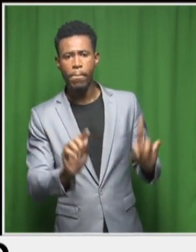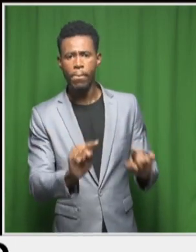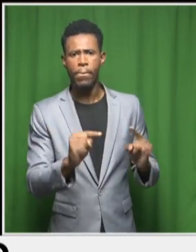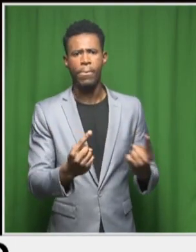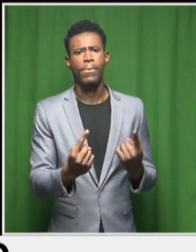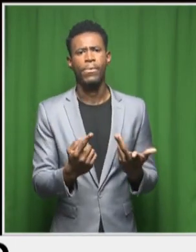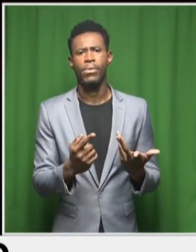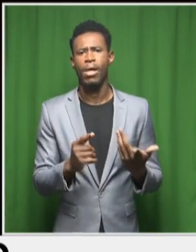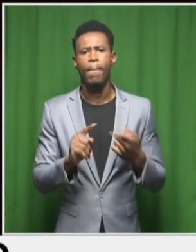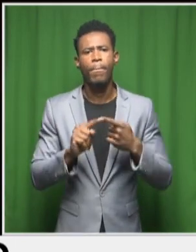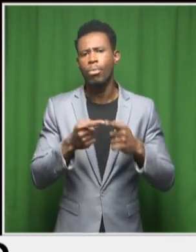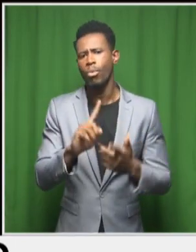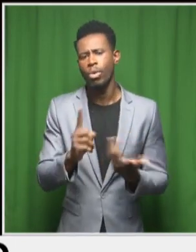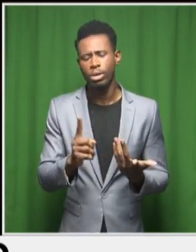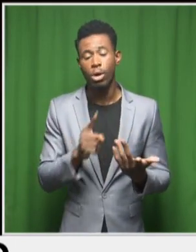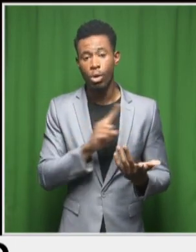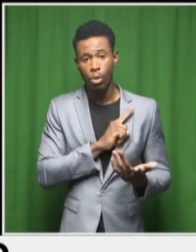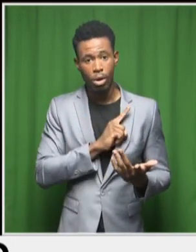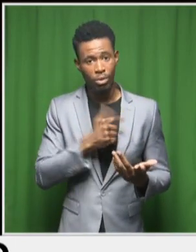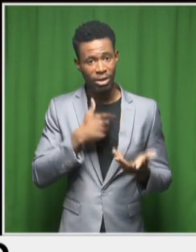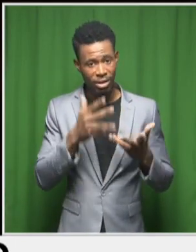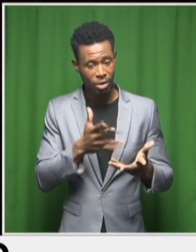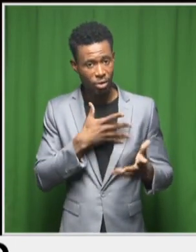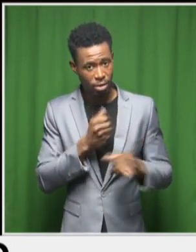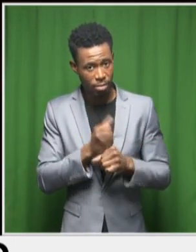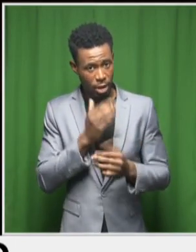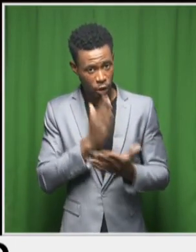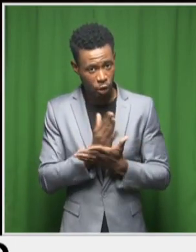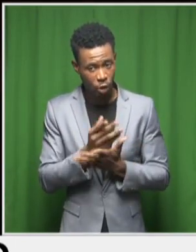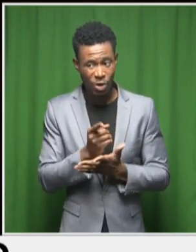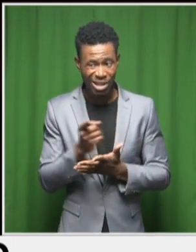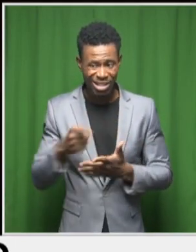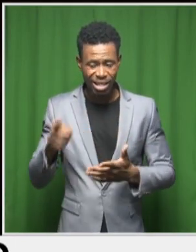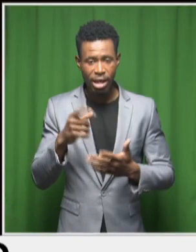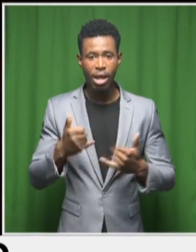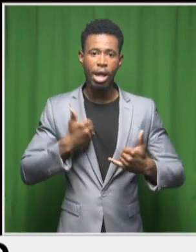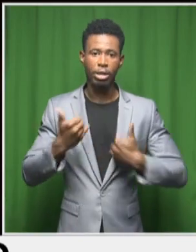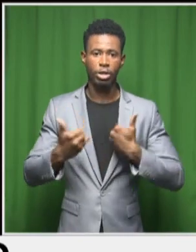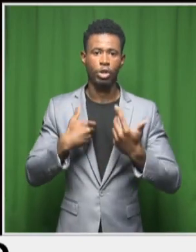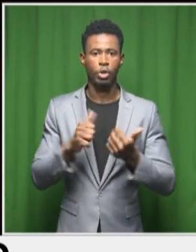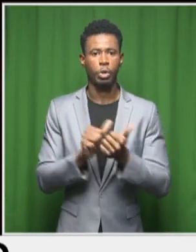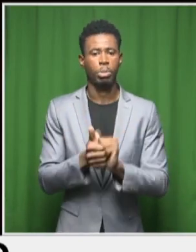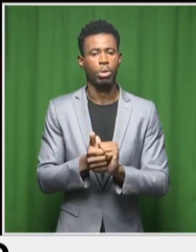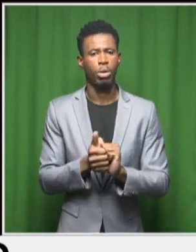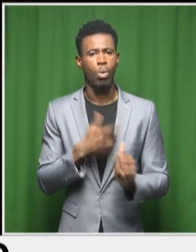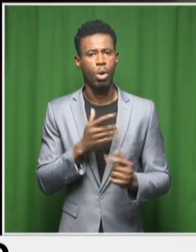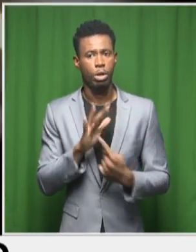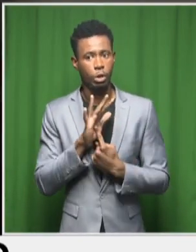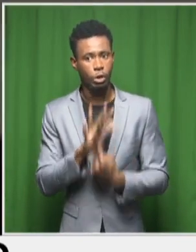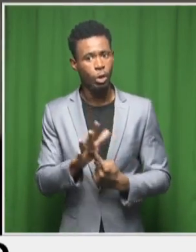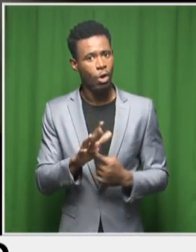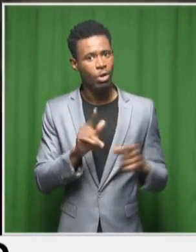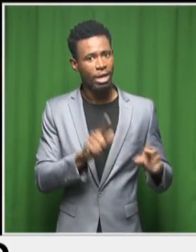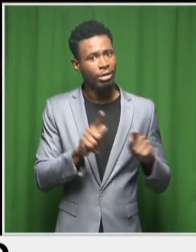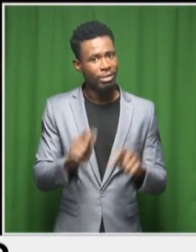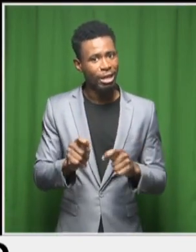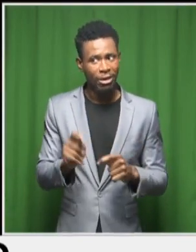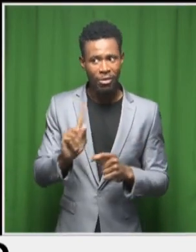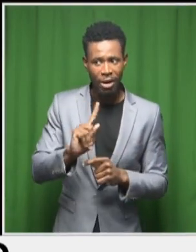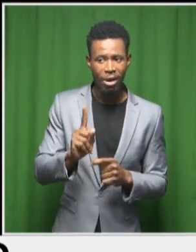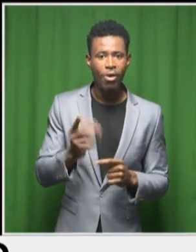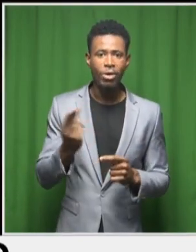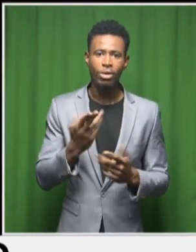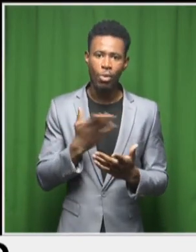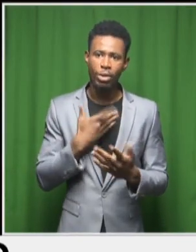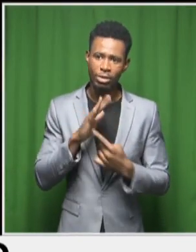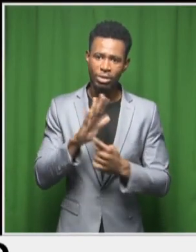here to make sure that they enjoy the sport, to see what we can bring to Cape Town, to see that it is possible. There is an alternative for them, and that's ultimately